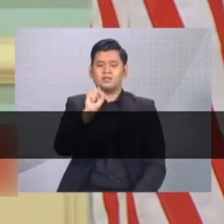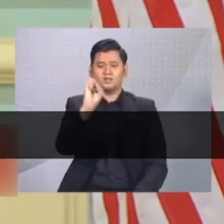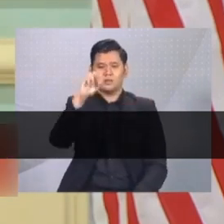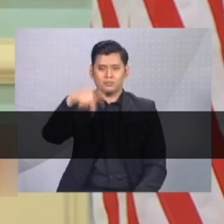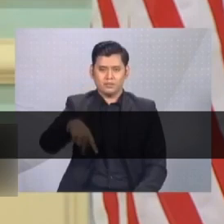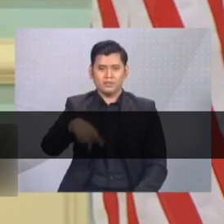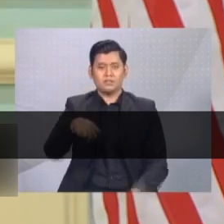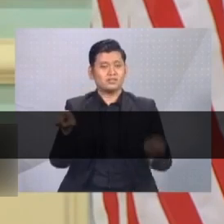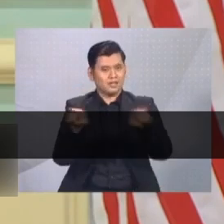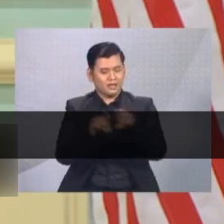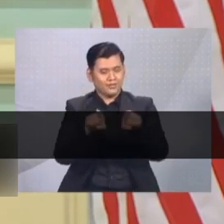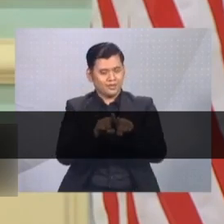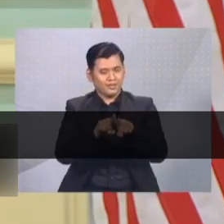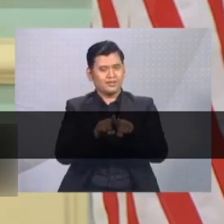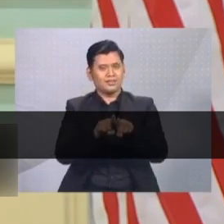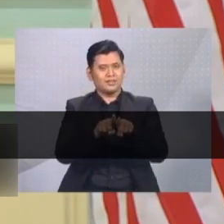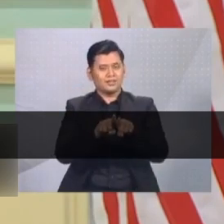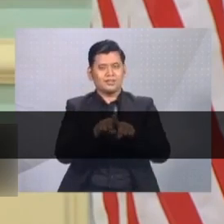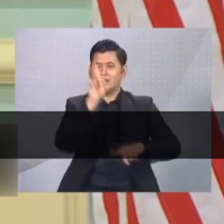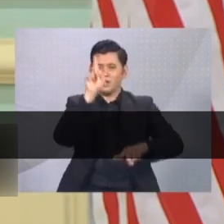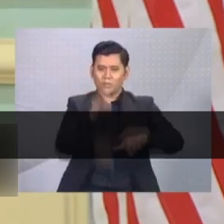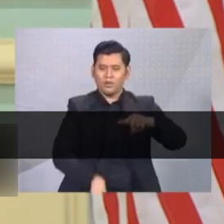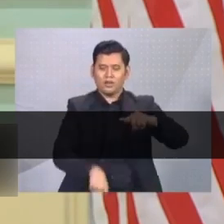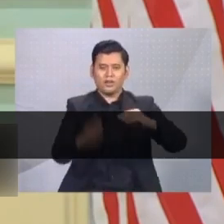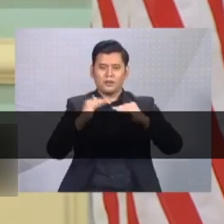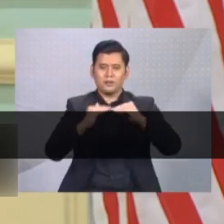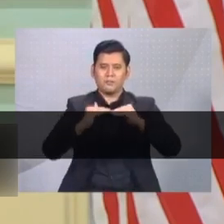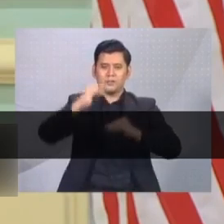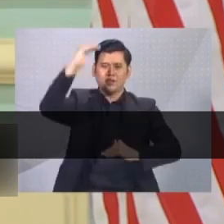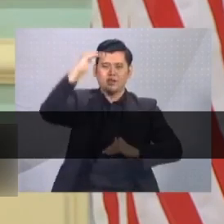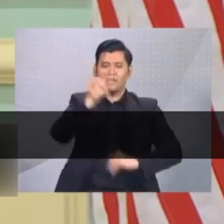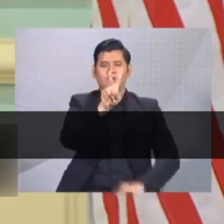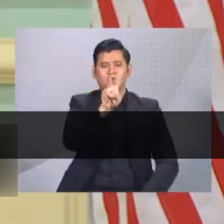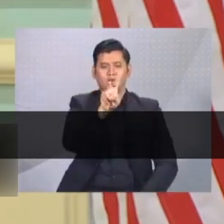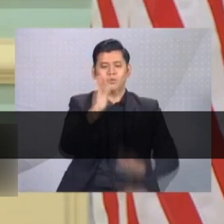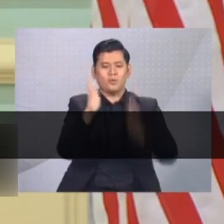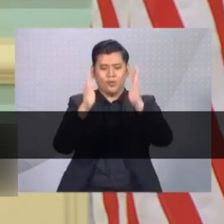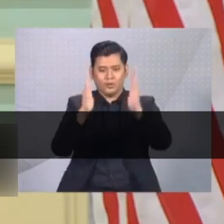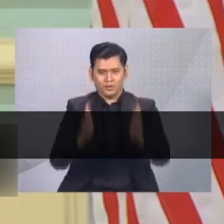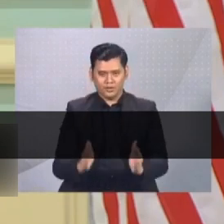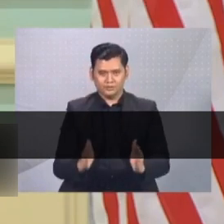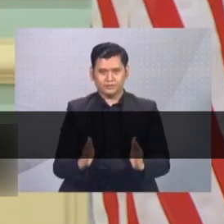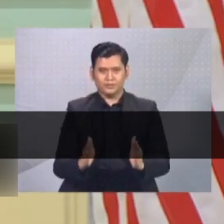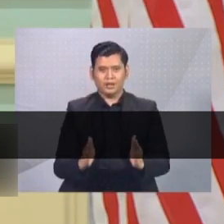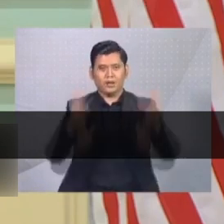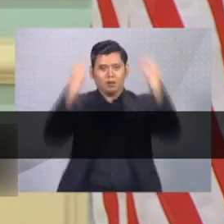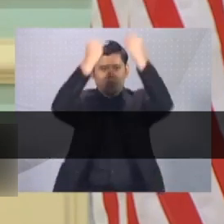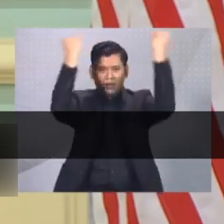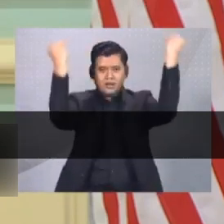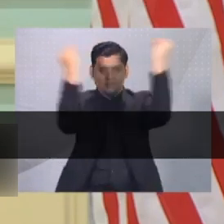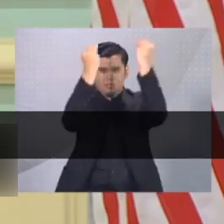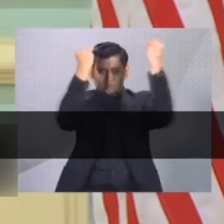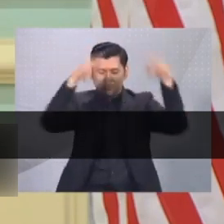sama seperti yang lain, tidak boleh melebihi 20 orang di dalam majlis